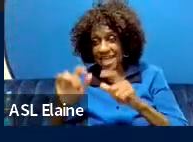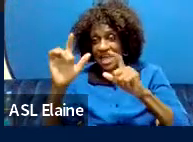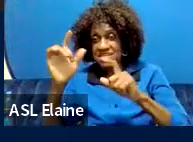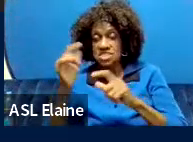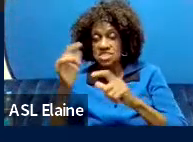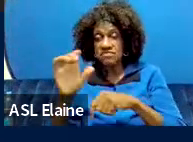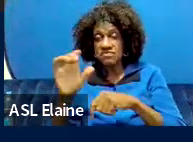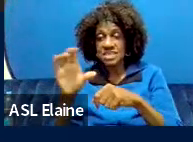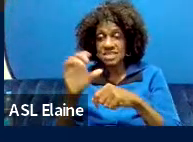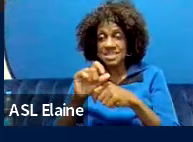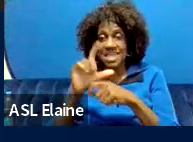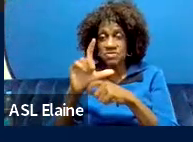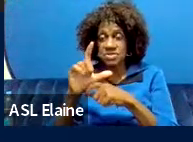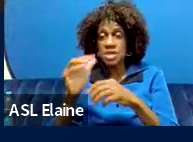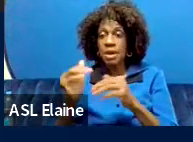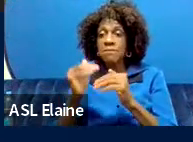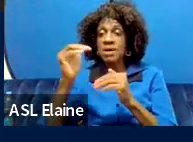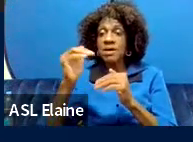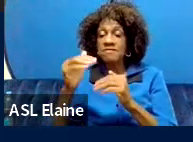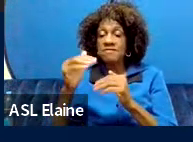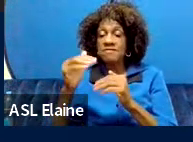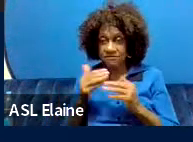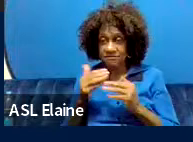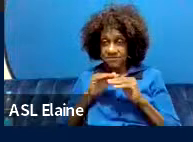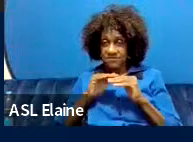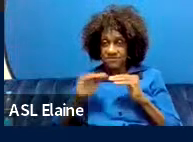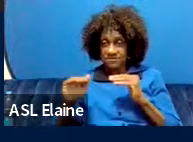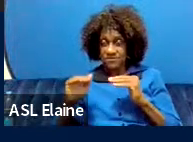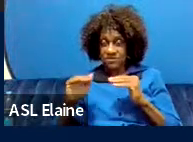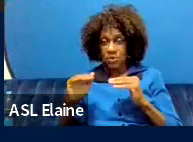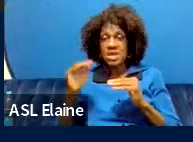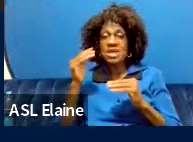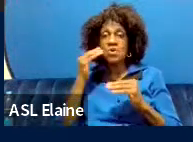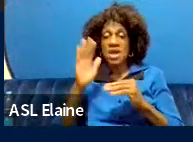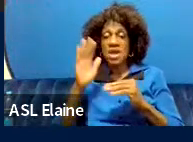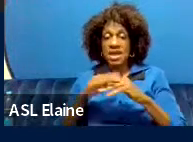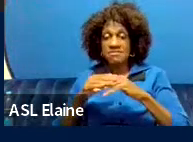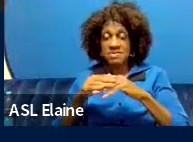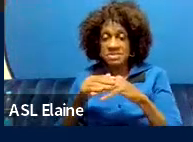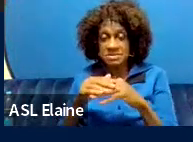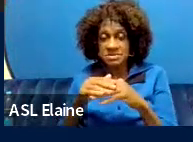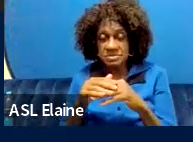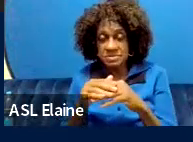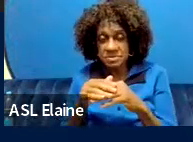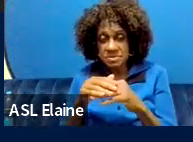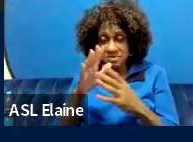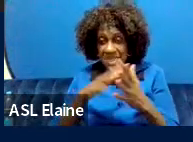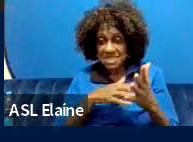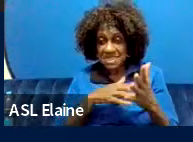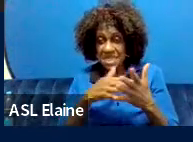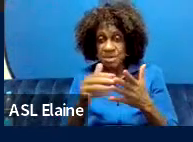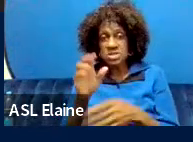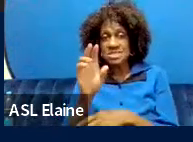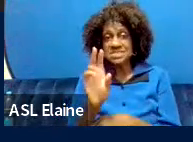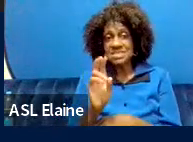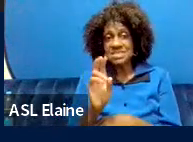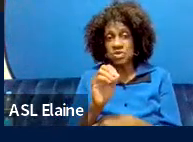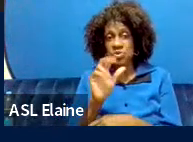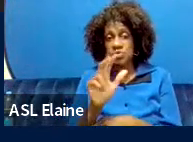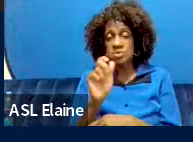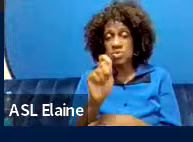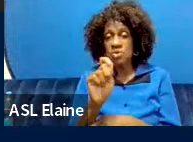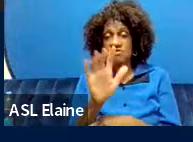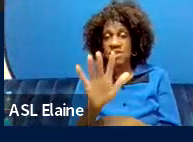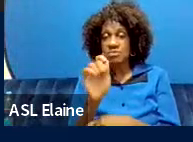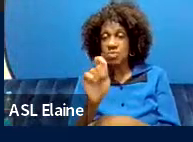characters above the finished floor. There is a table in section 703.5.5 that you will need